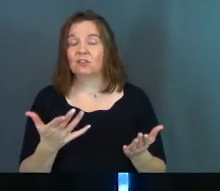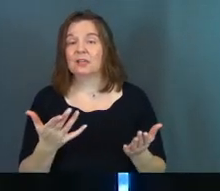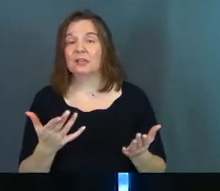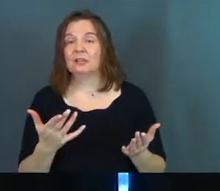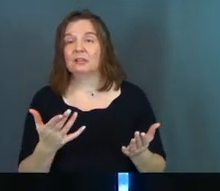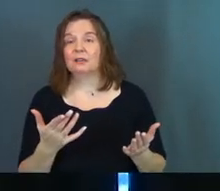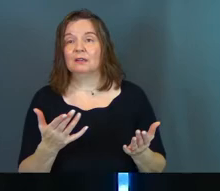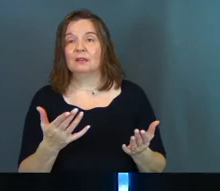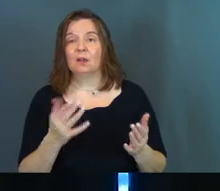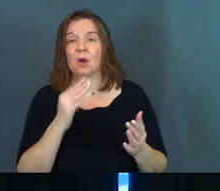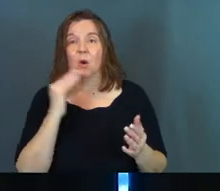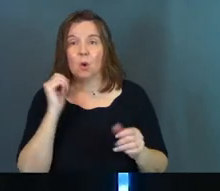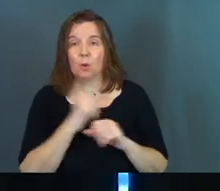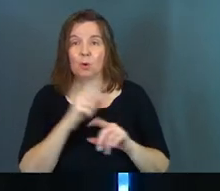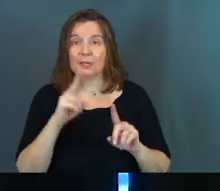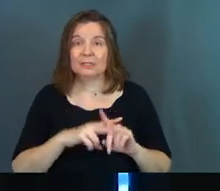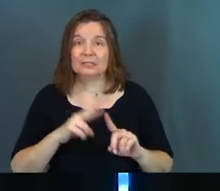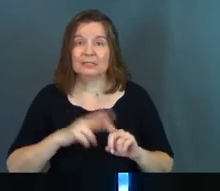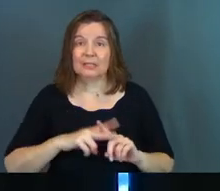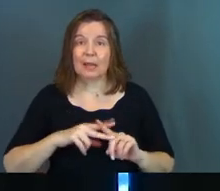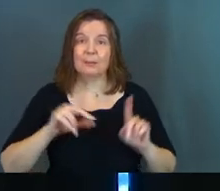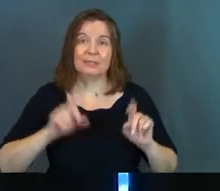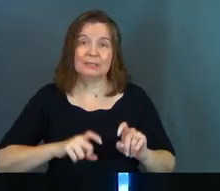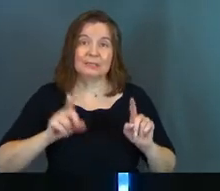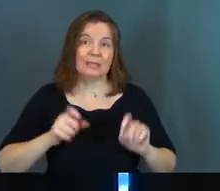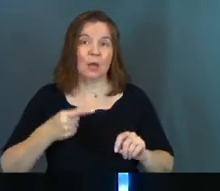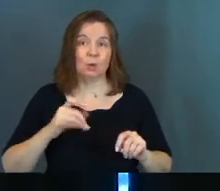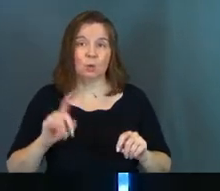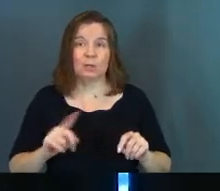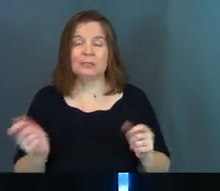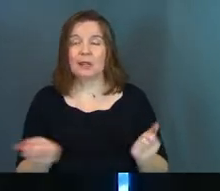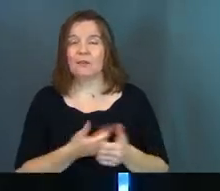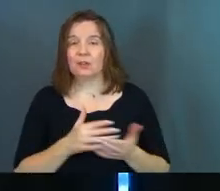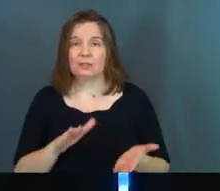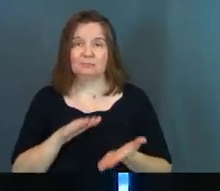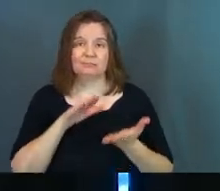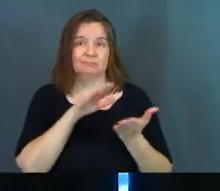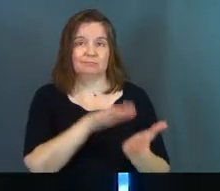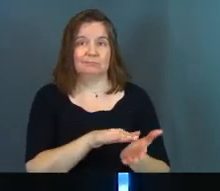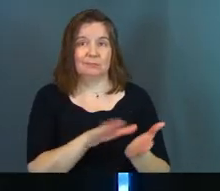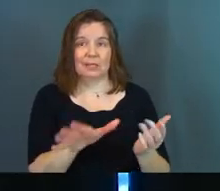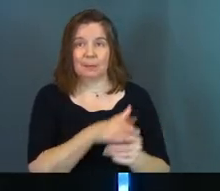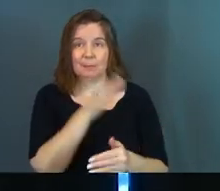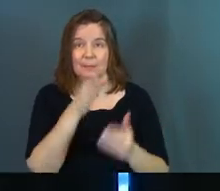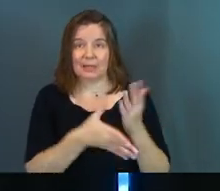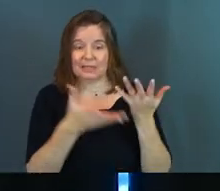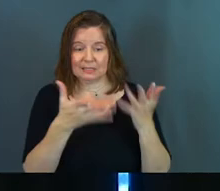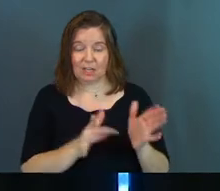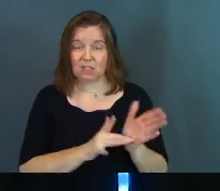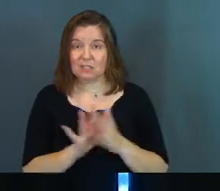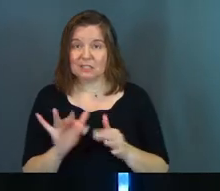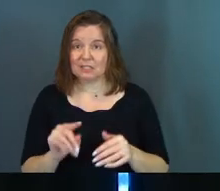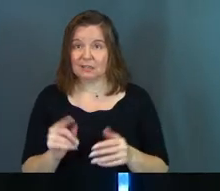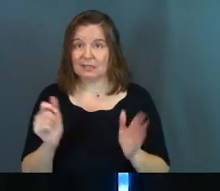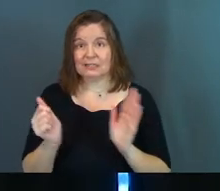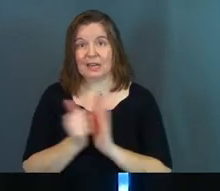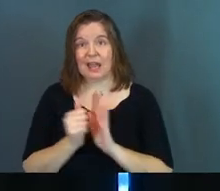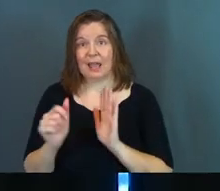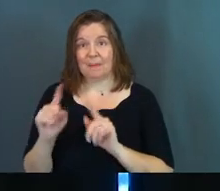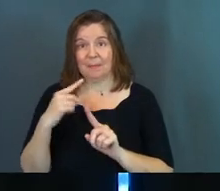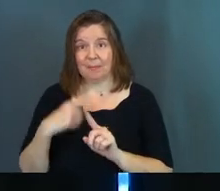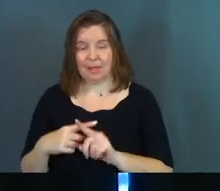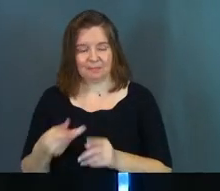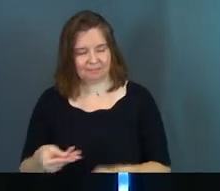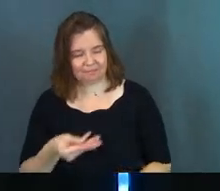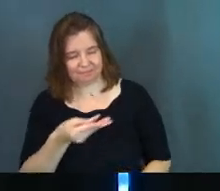single homework, assignment, test, quiz, all of it, completely done. And if Jesus did it, it's an A plus, okay?